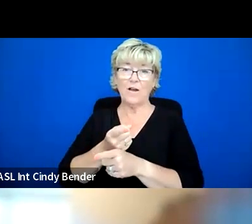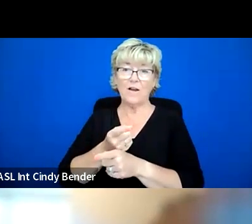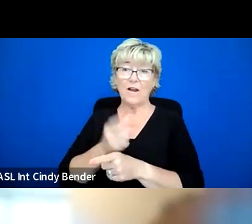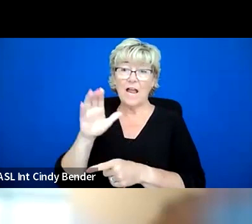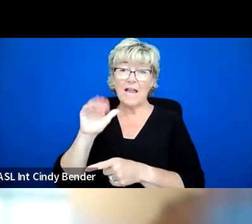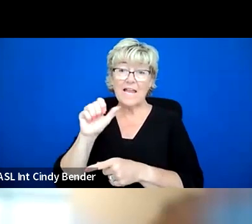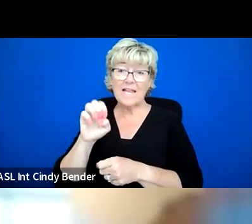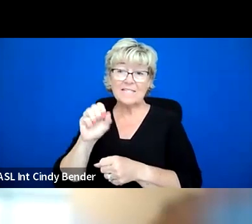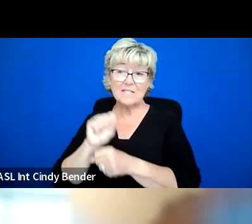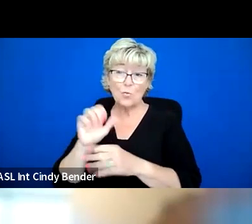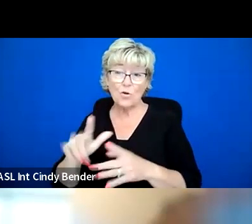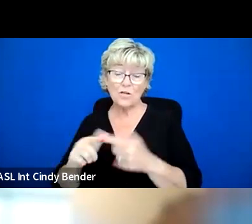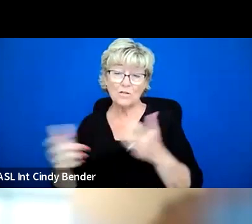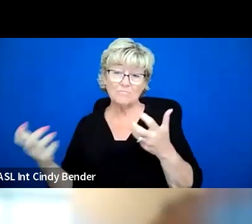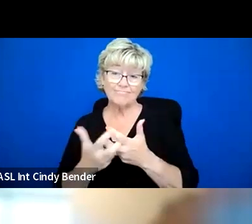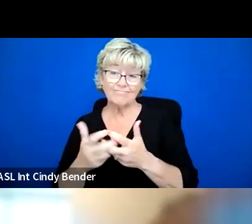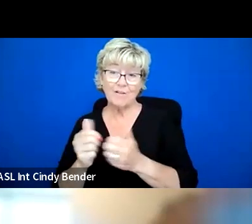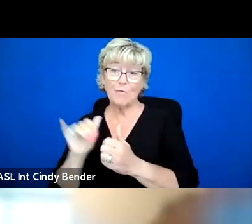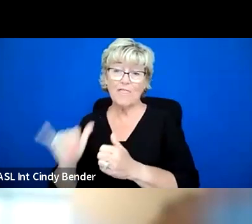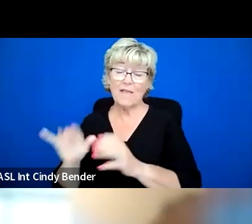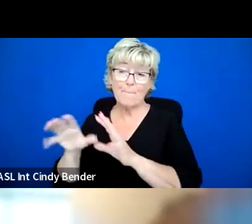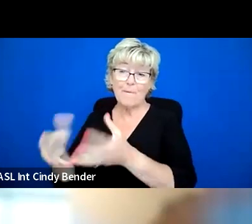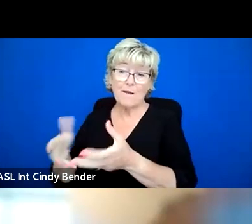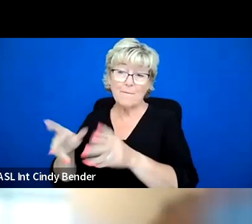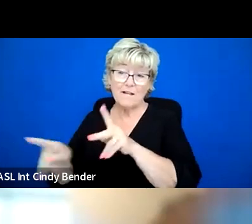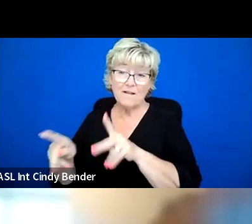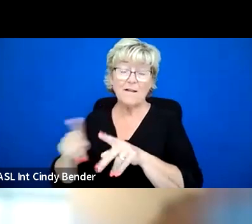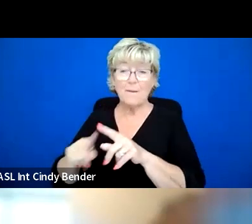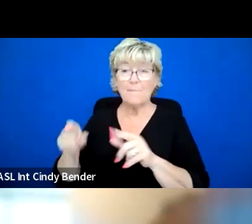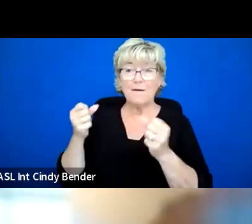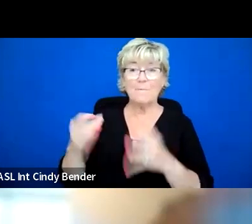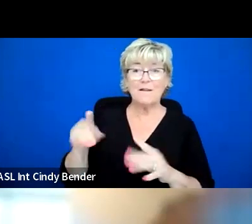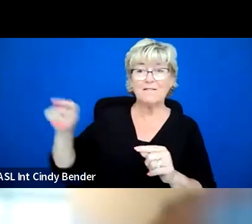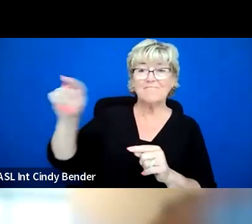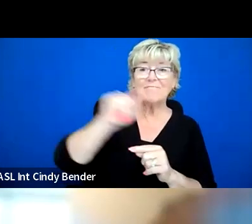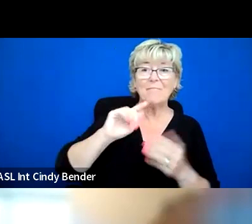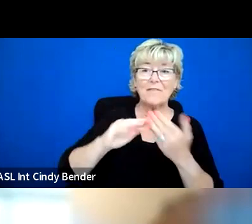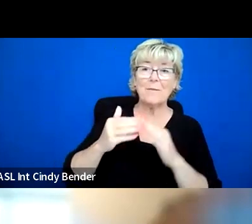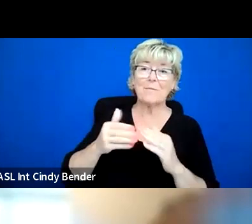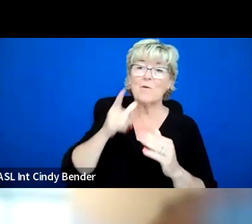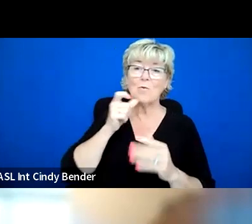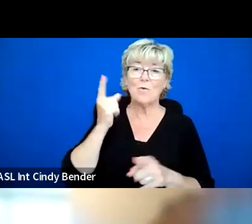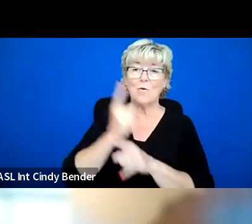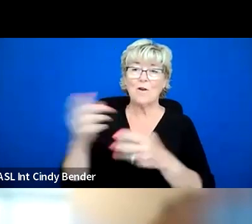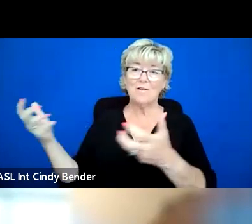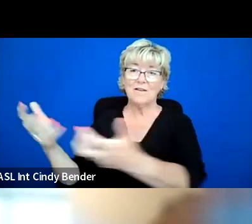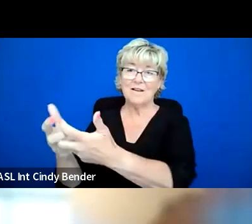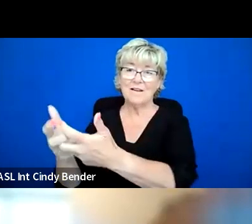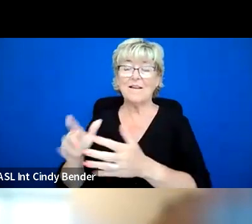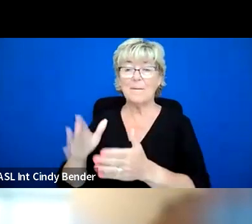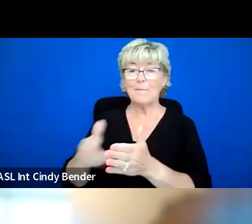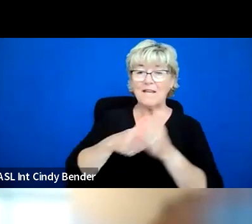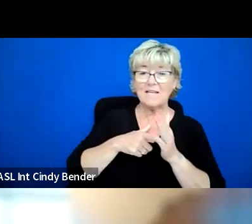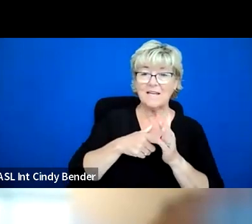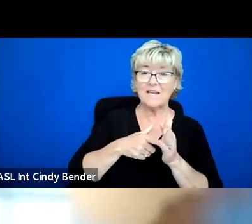casework skills to work with that population, but there are those in the community that do. And so it takes a little bit of